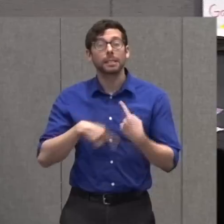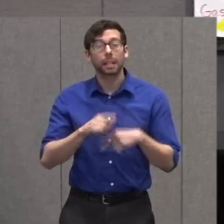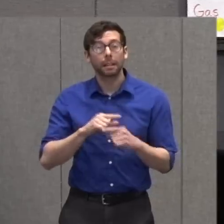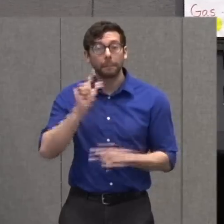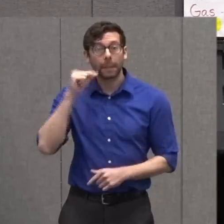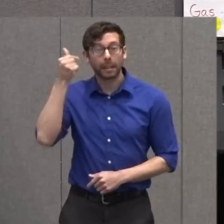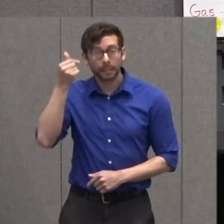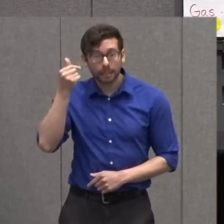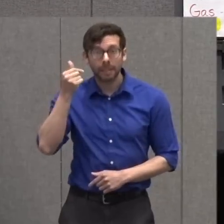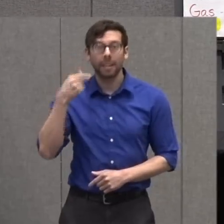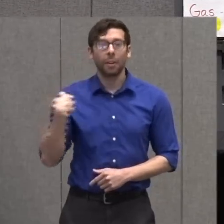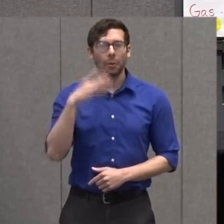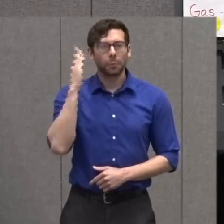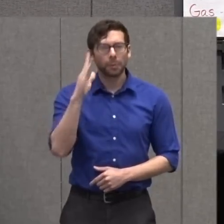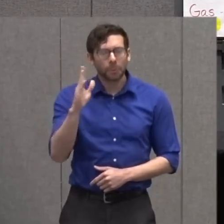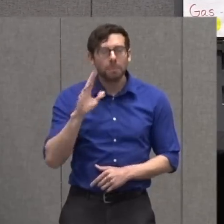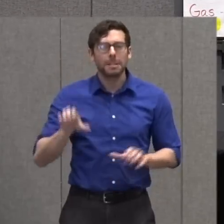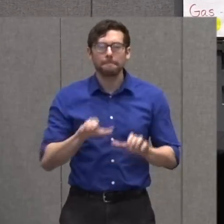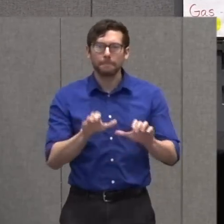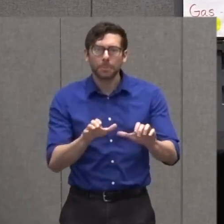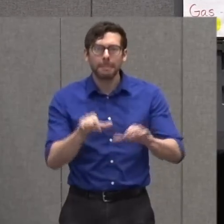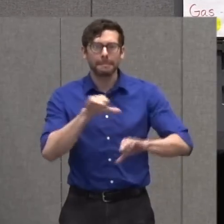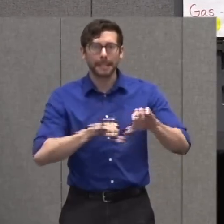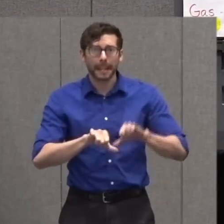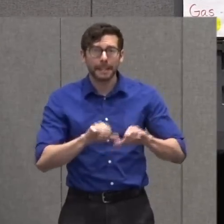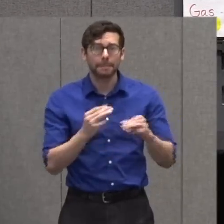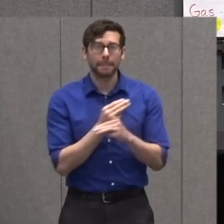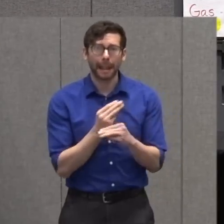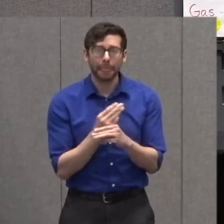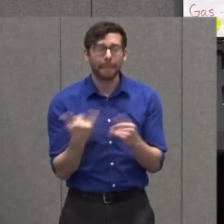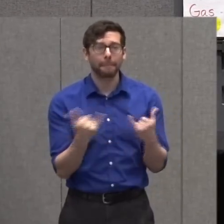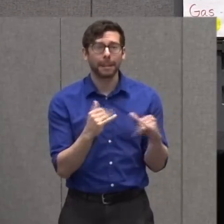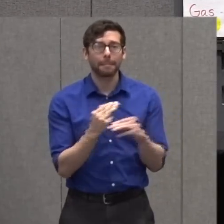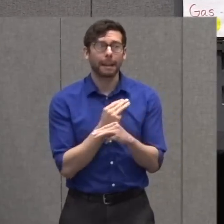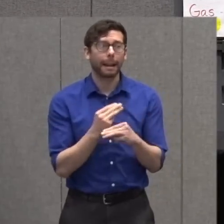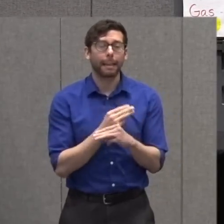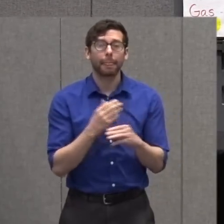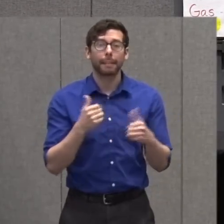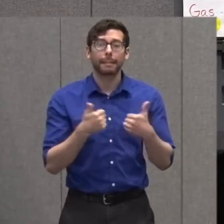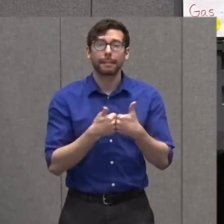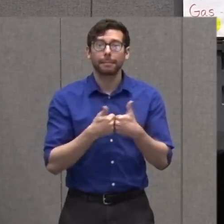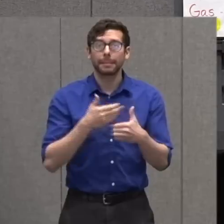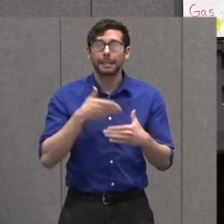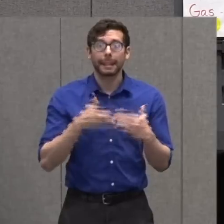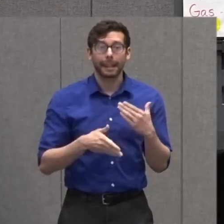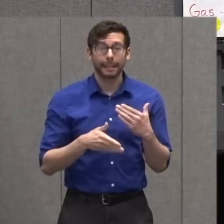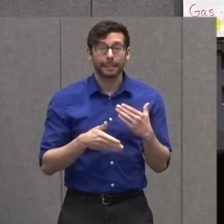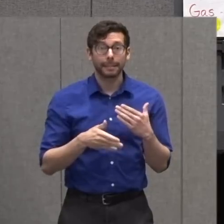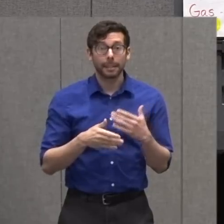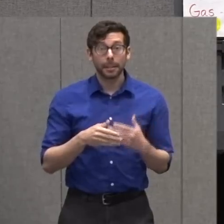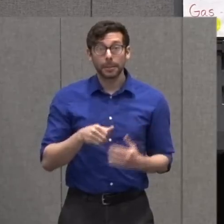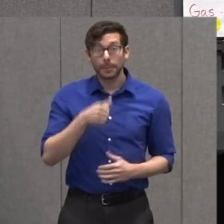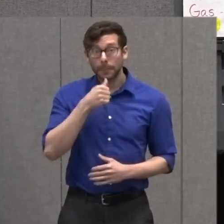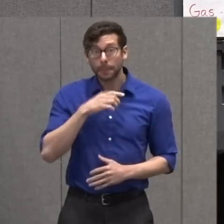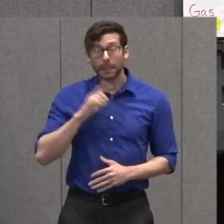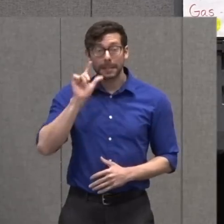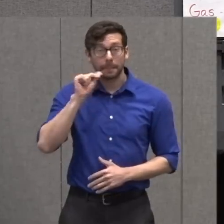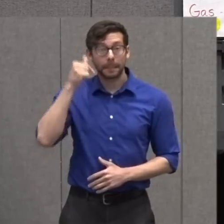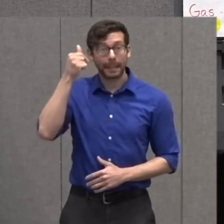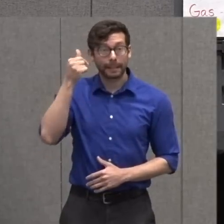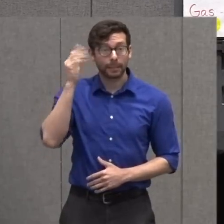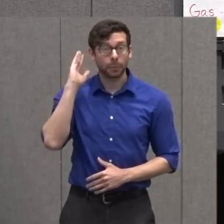some math games at the end. We hope you enjoy us. Miss Mays is going to start us off by waking up our